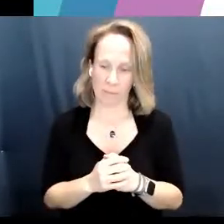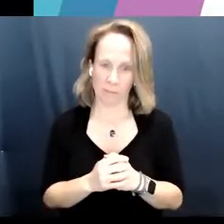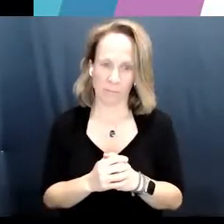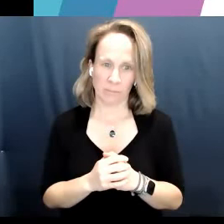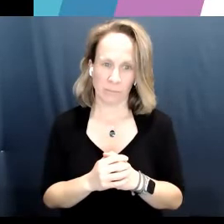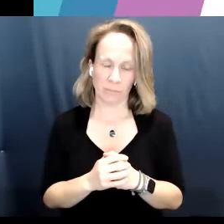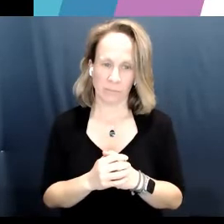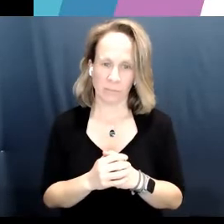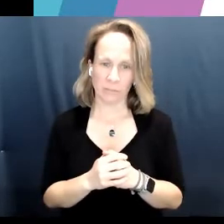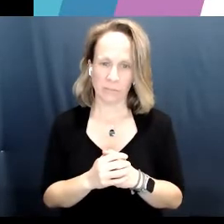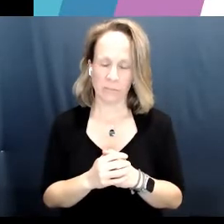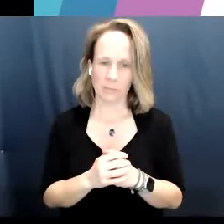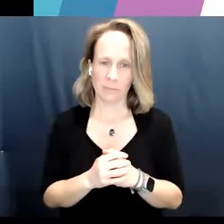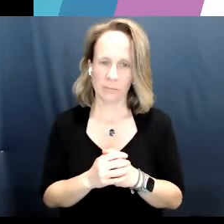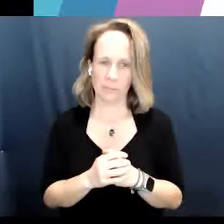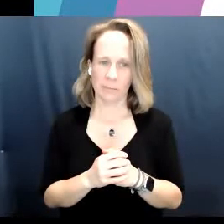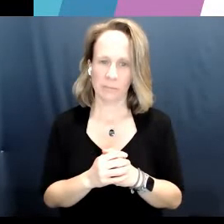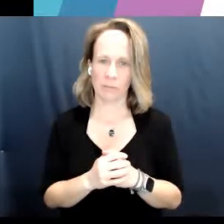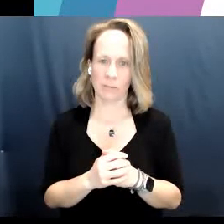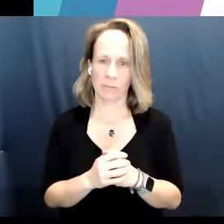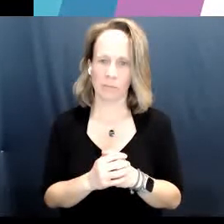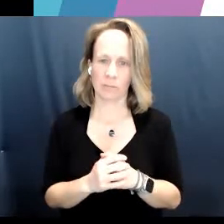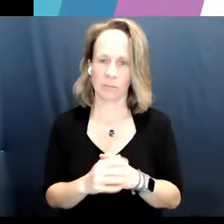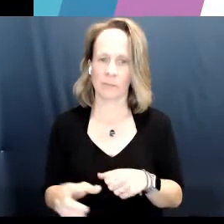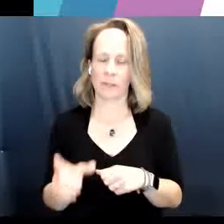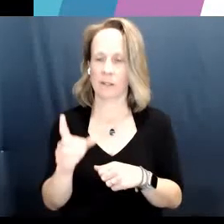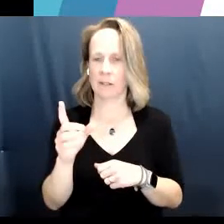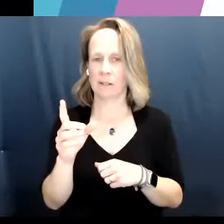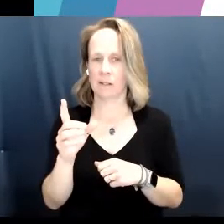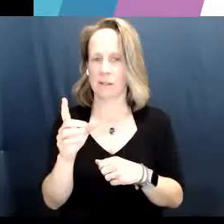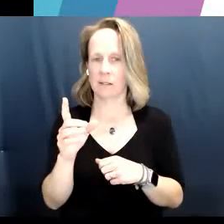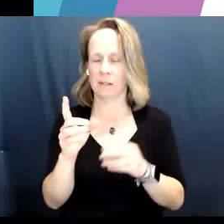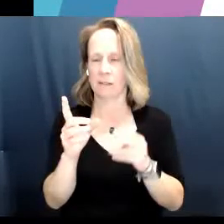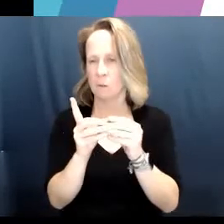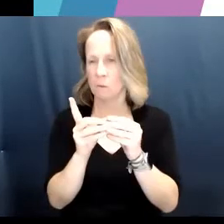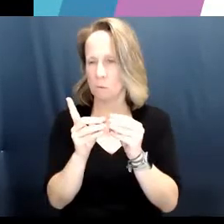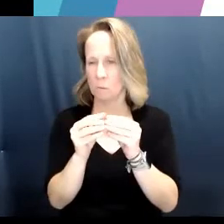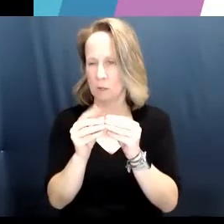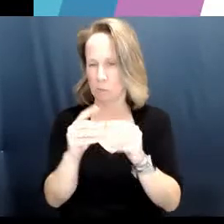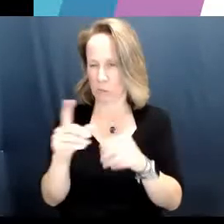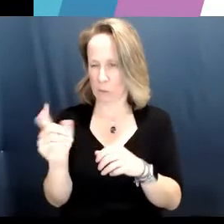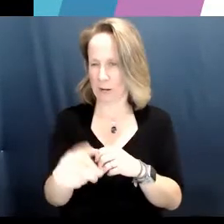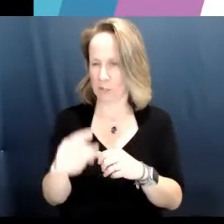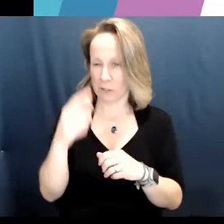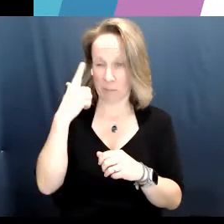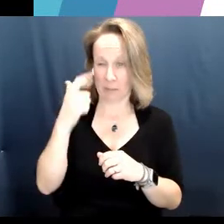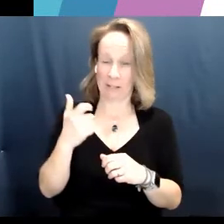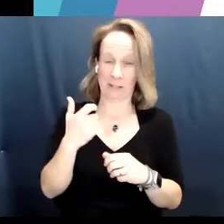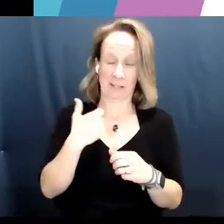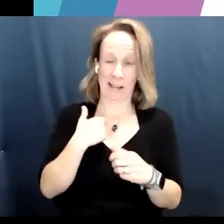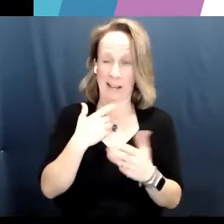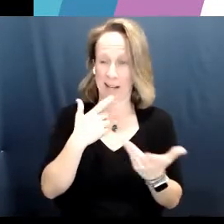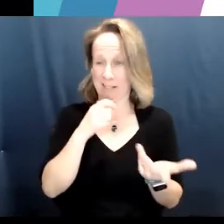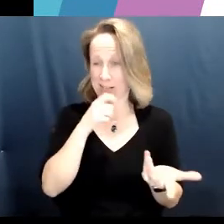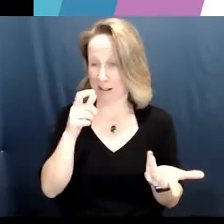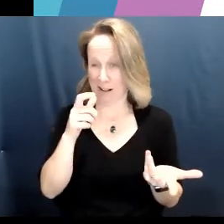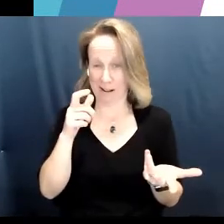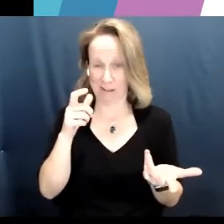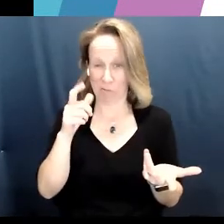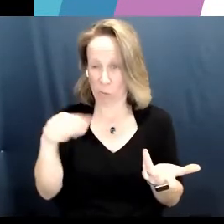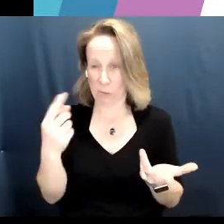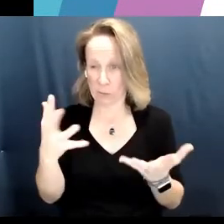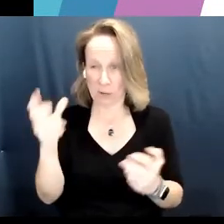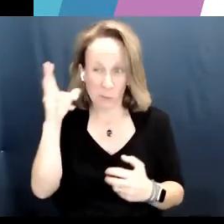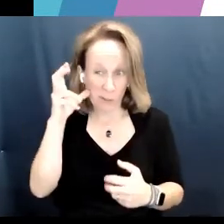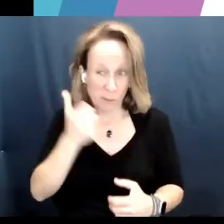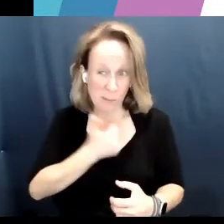So another question, because I am not really fond of the sound of my own voice and I really want to know what you all think. What are the